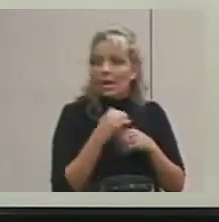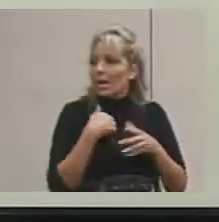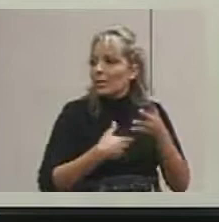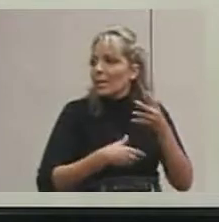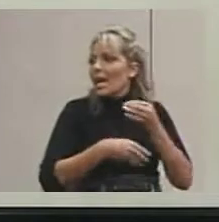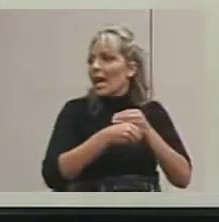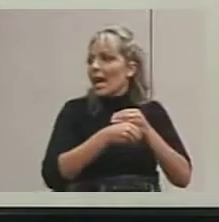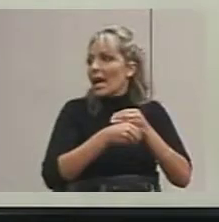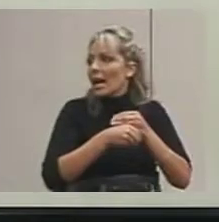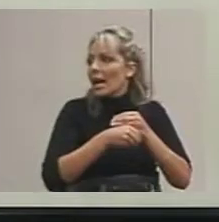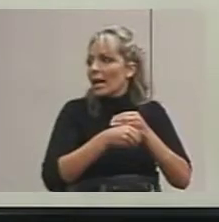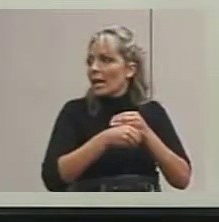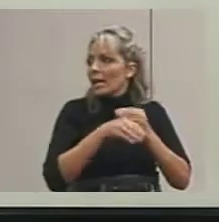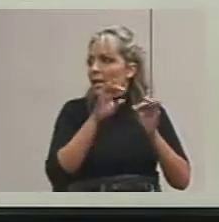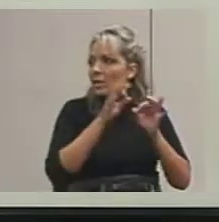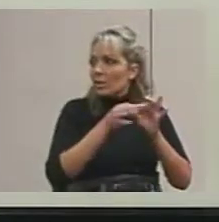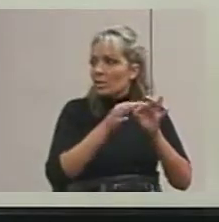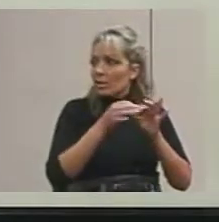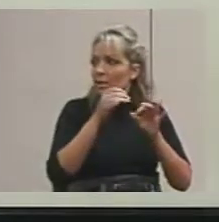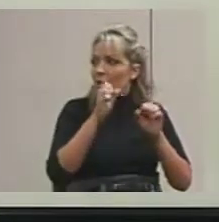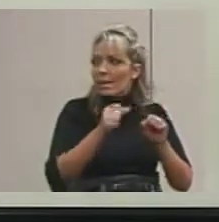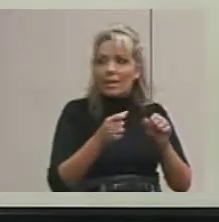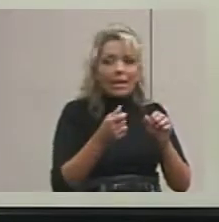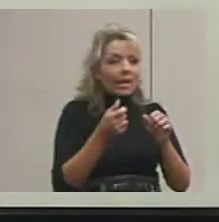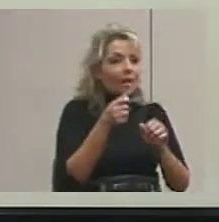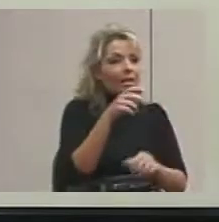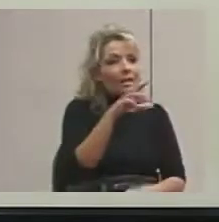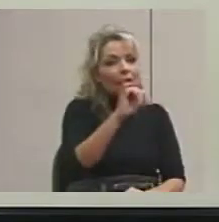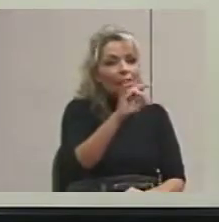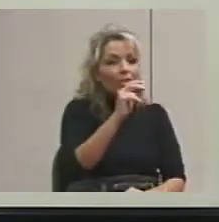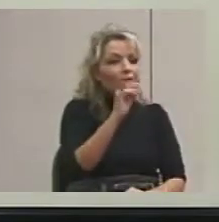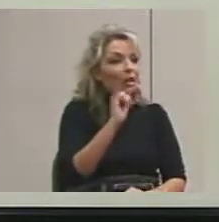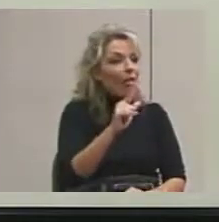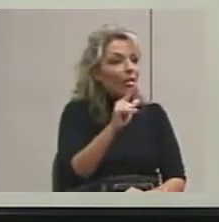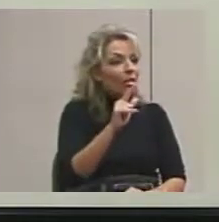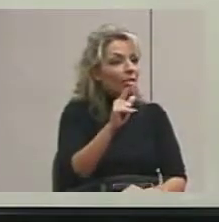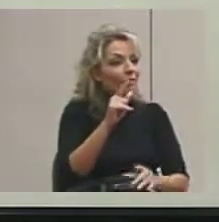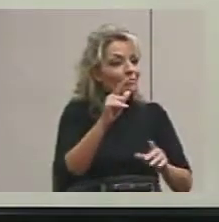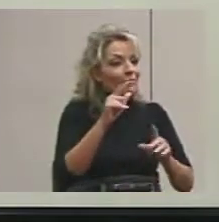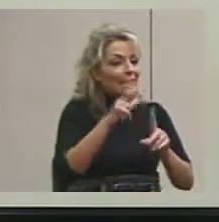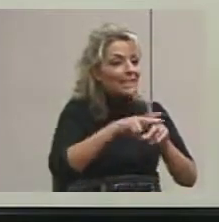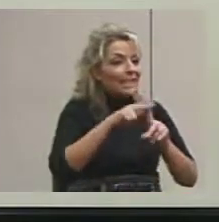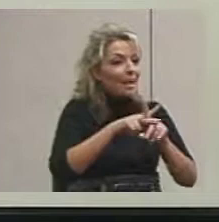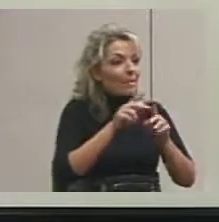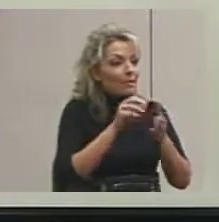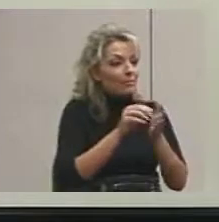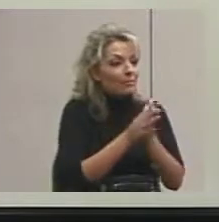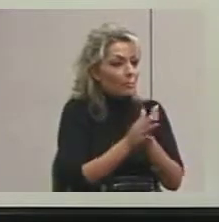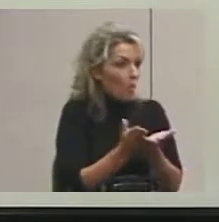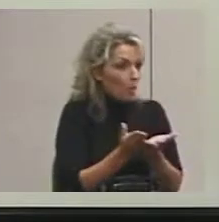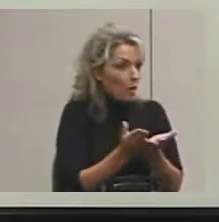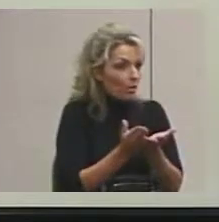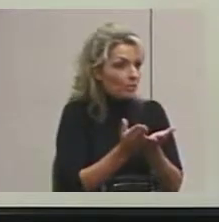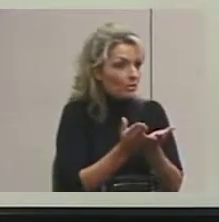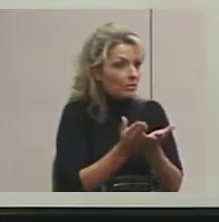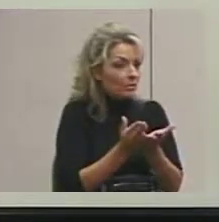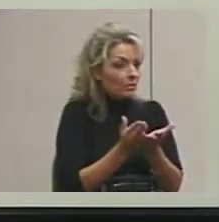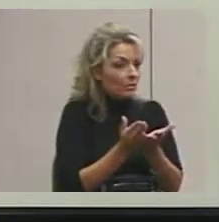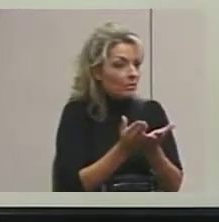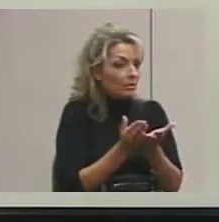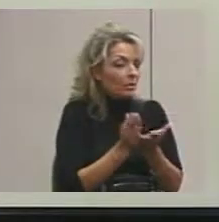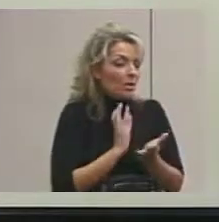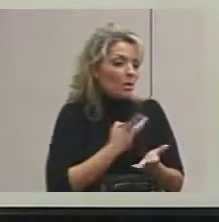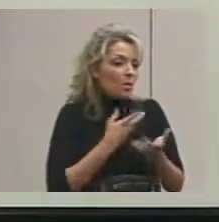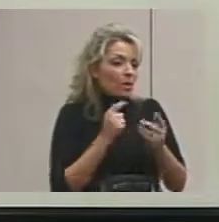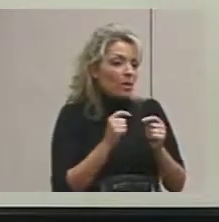to with the interpreter, what if they could just initial his assignment notebook, just look at that and kind of confirm or get it stamped? Right, we're kind of